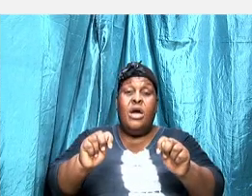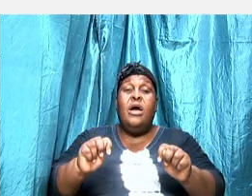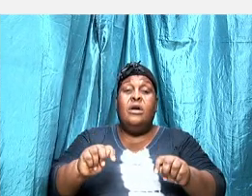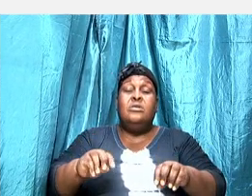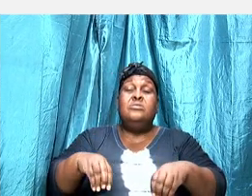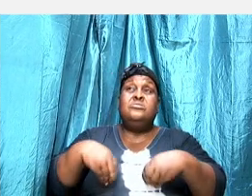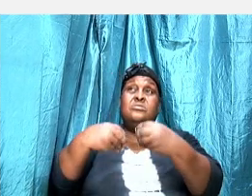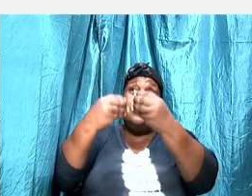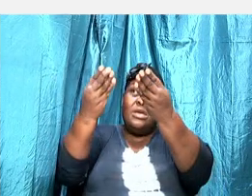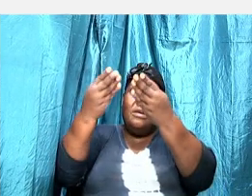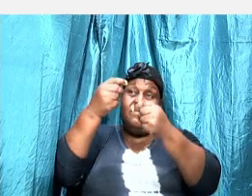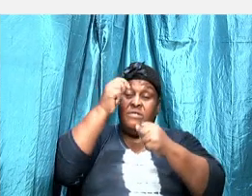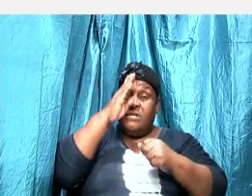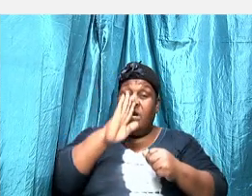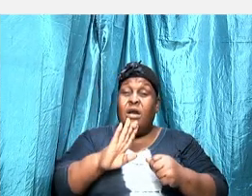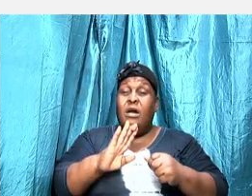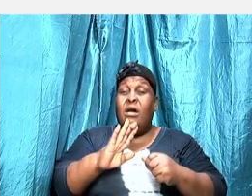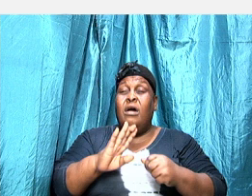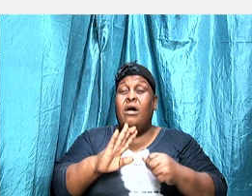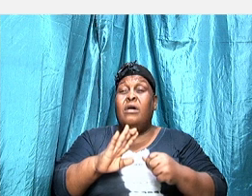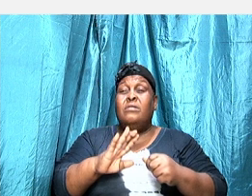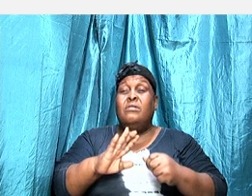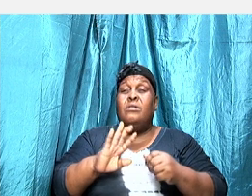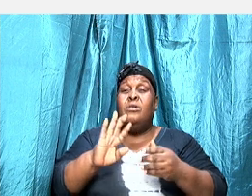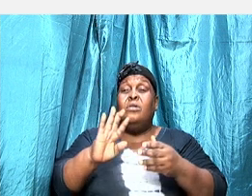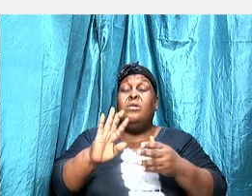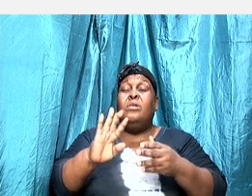We are to try to give him praise. We are to try,